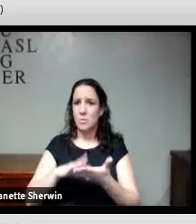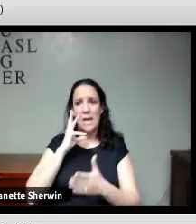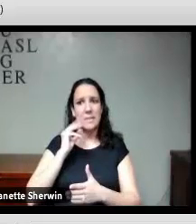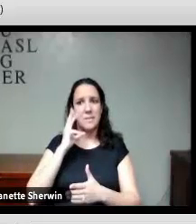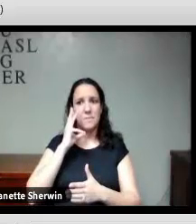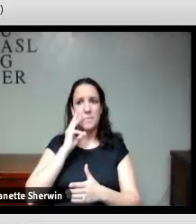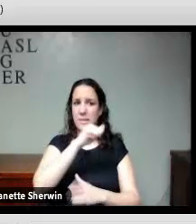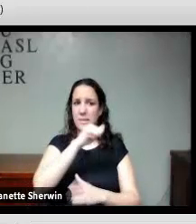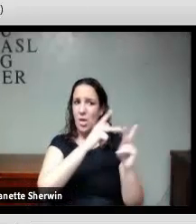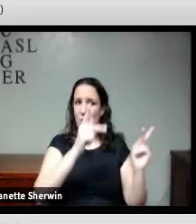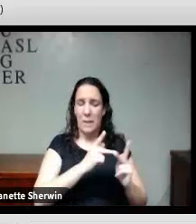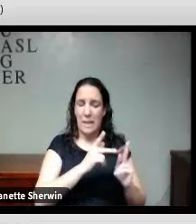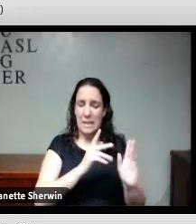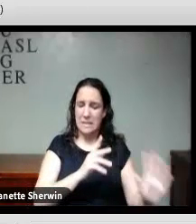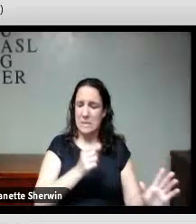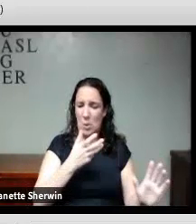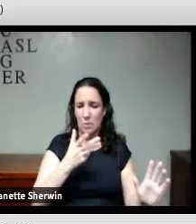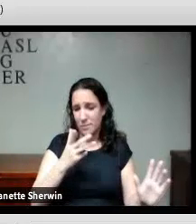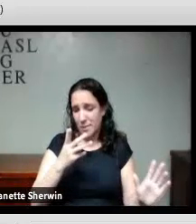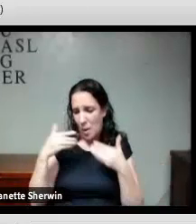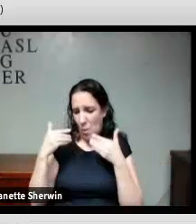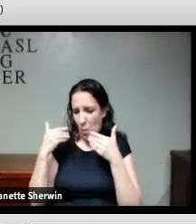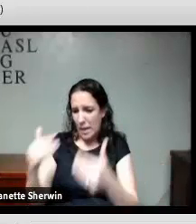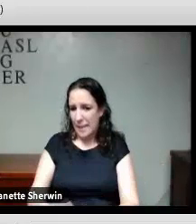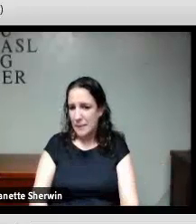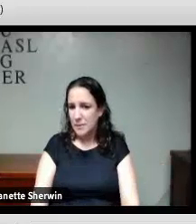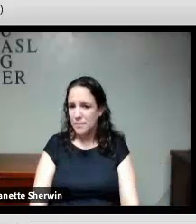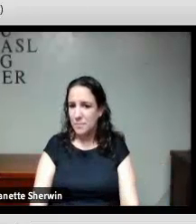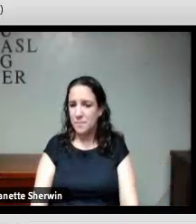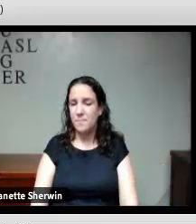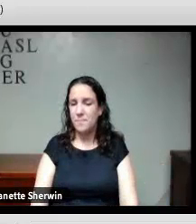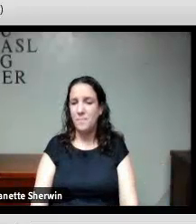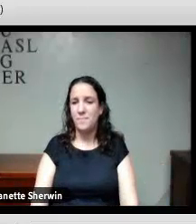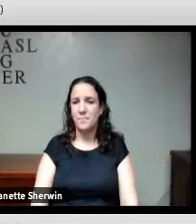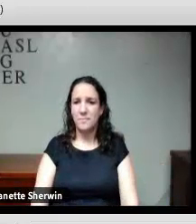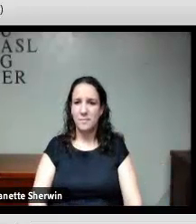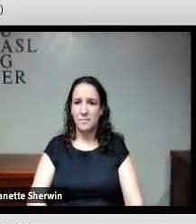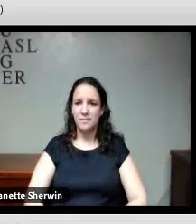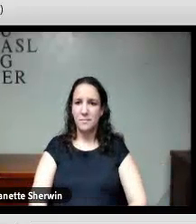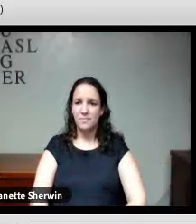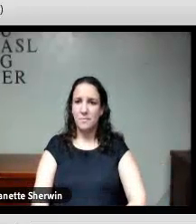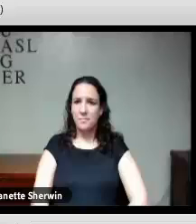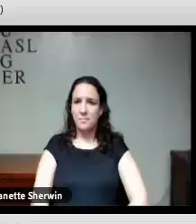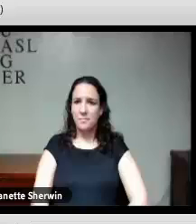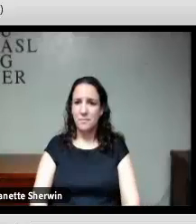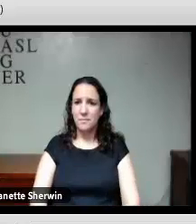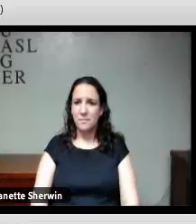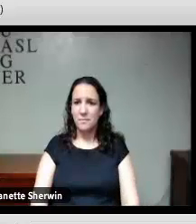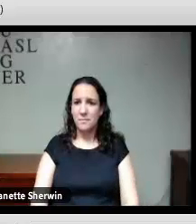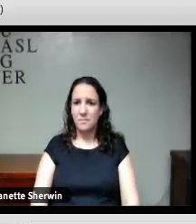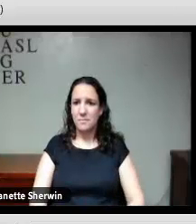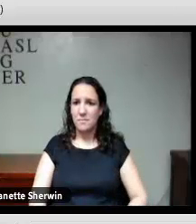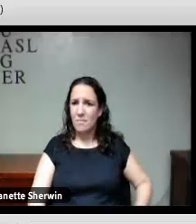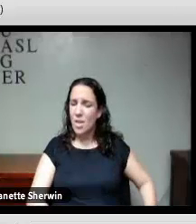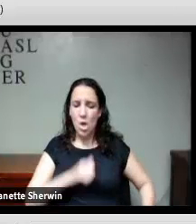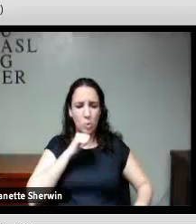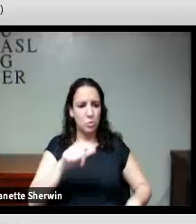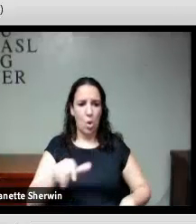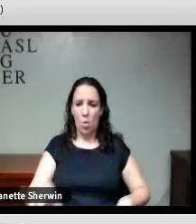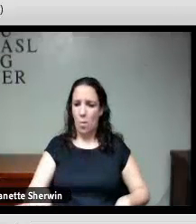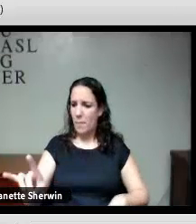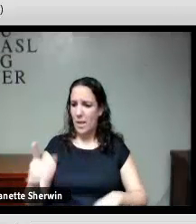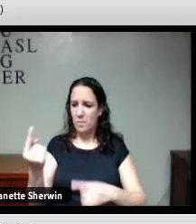better than my bad experiences. So just understand that stop what you're doing and don't pick anything new up until